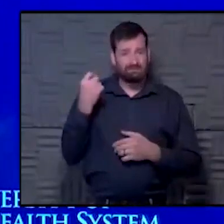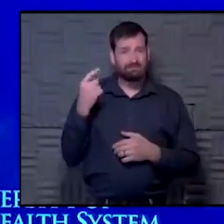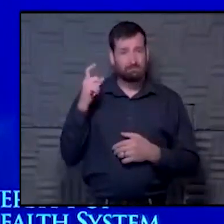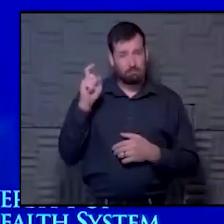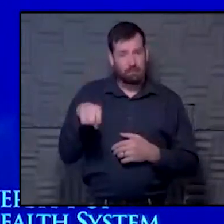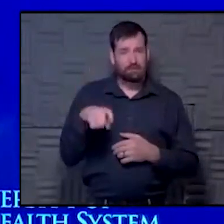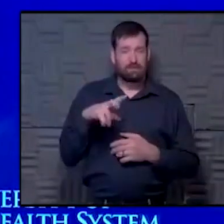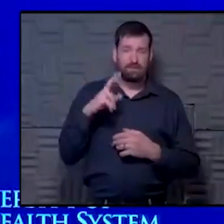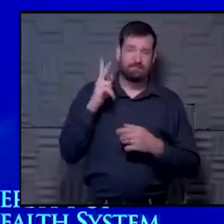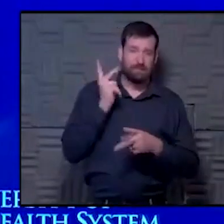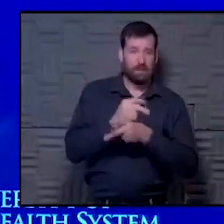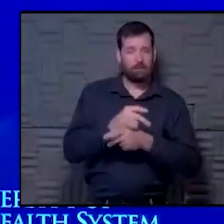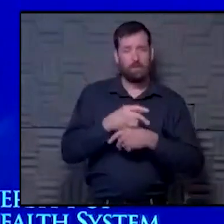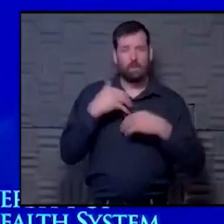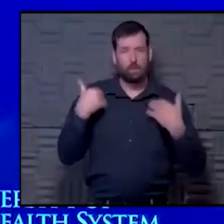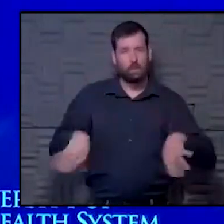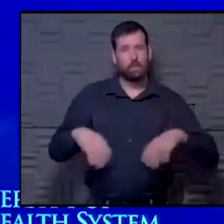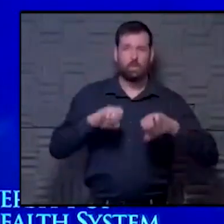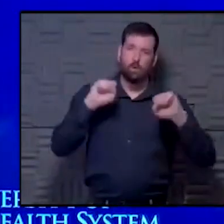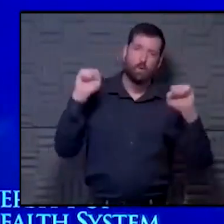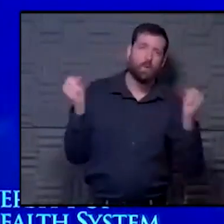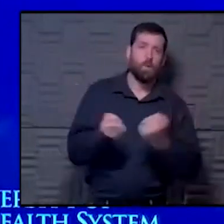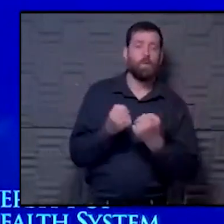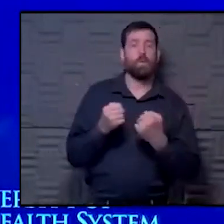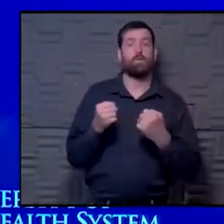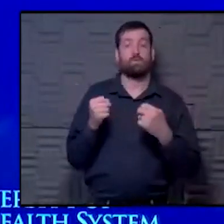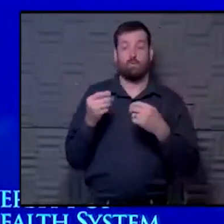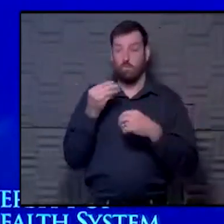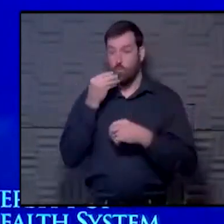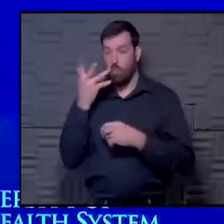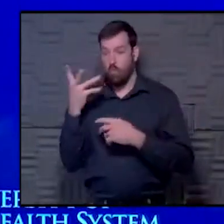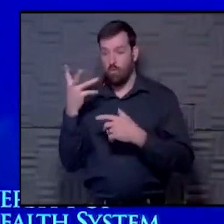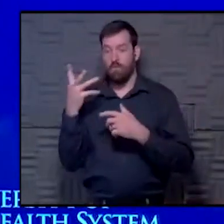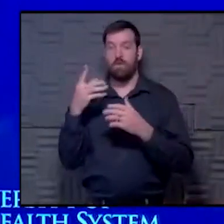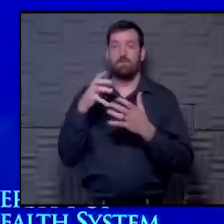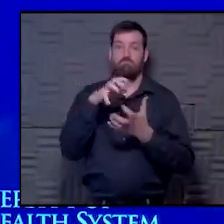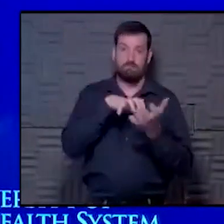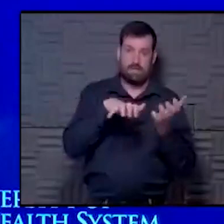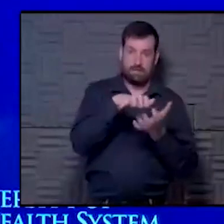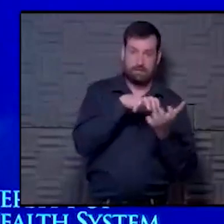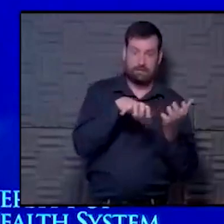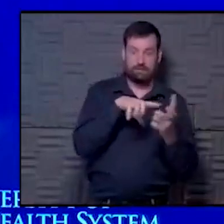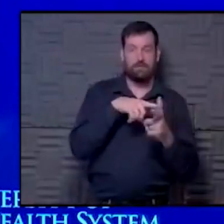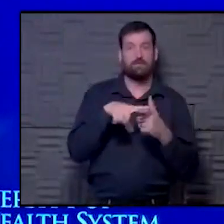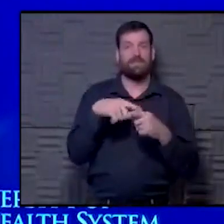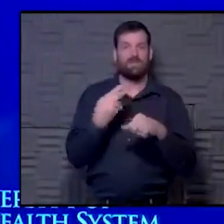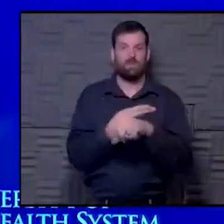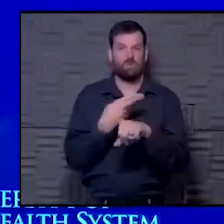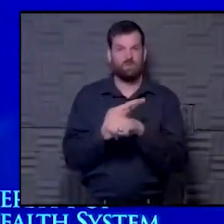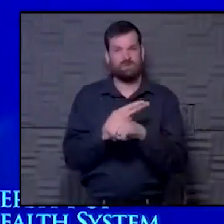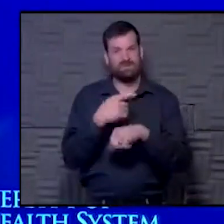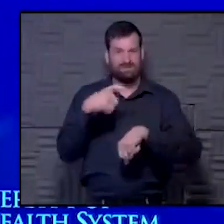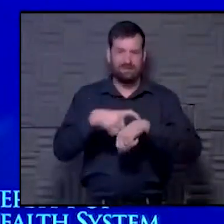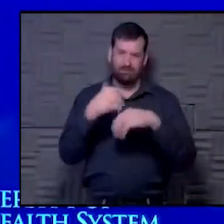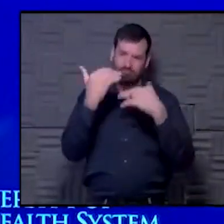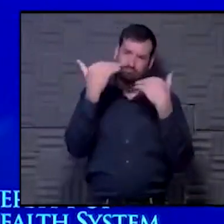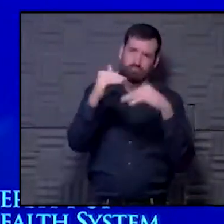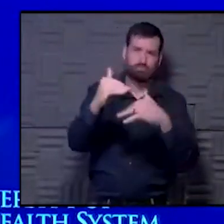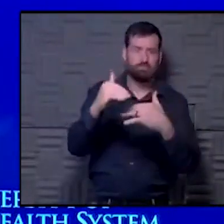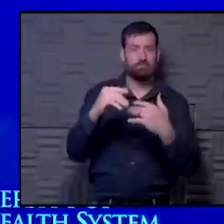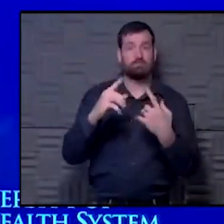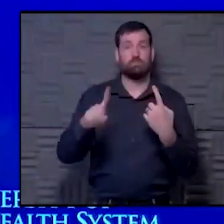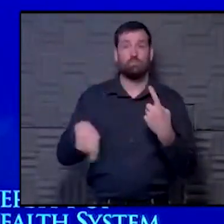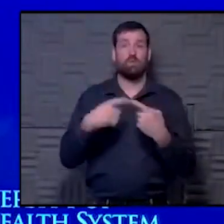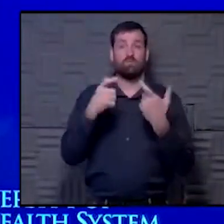cold storage, you have to warm it, then you have to get it mixed up and use it, and you have a certain number of hours to use it. So when you have a